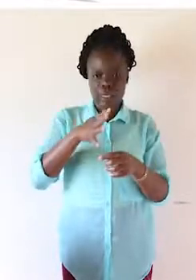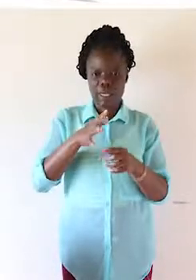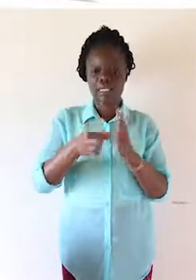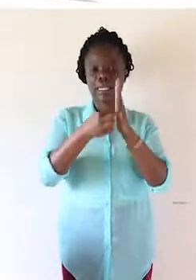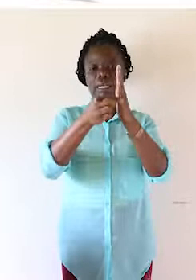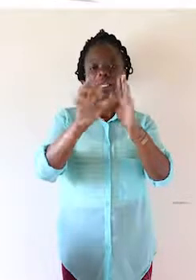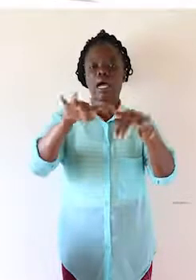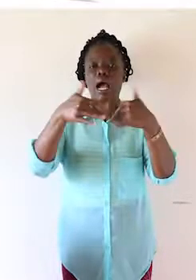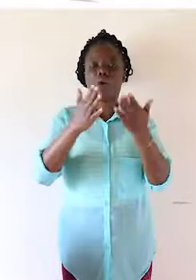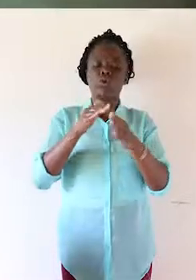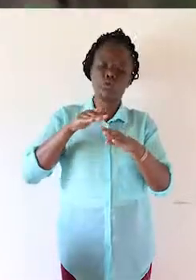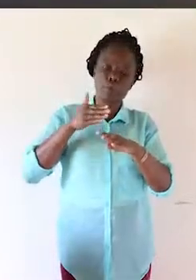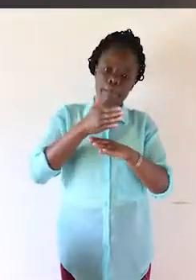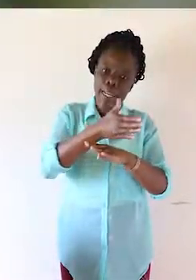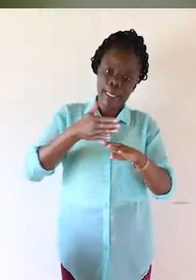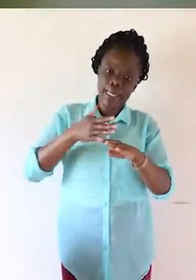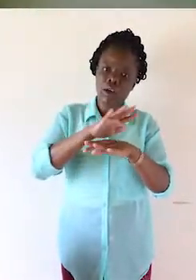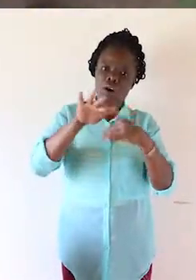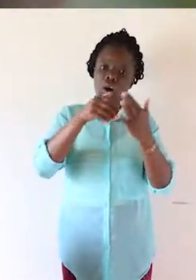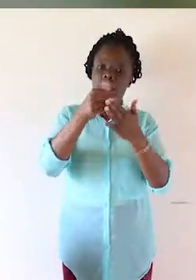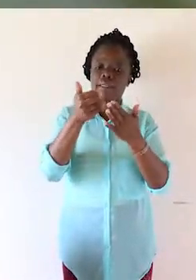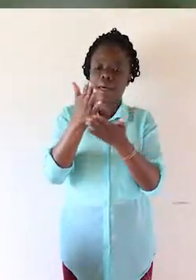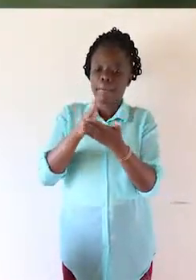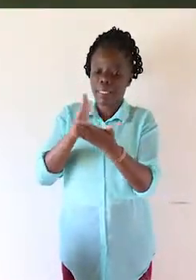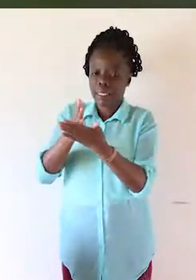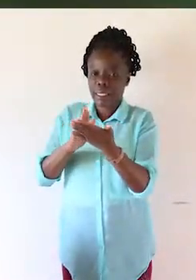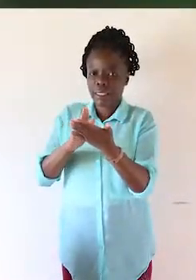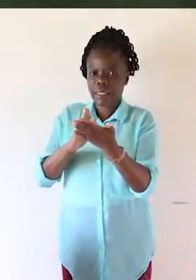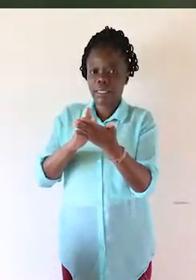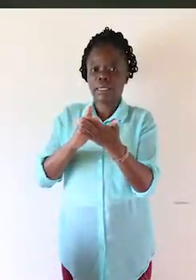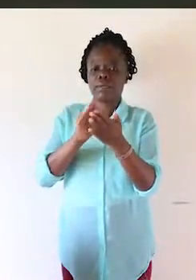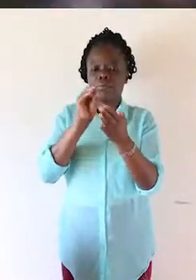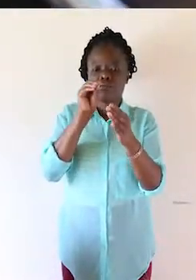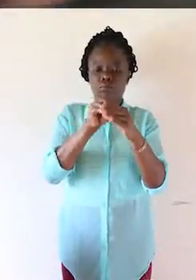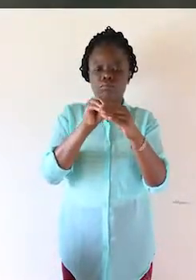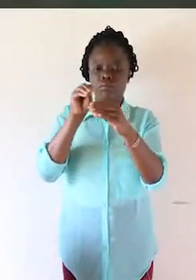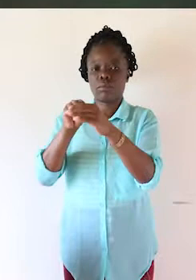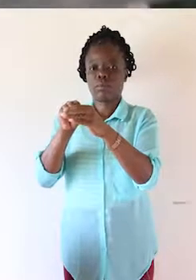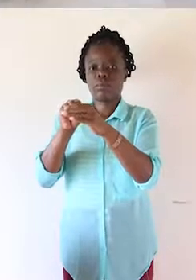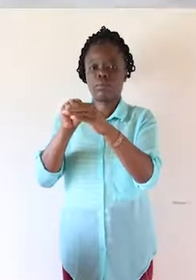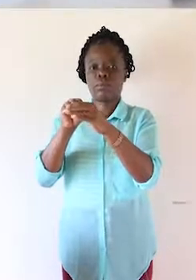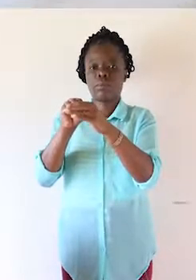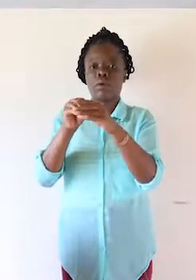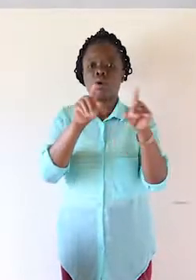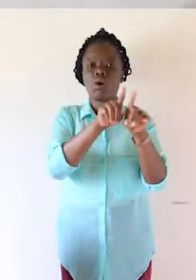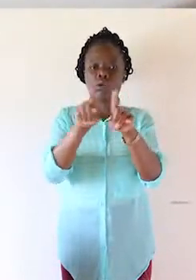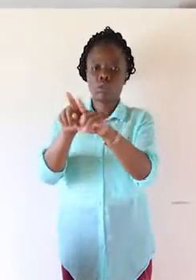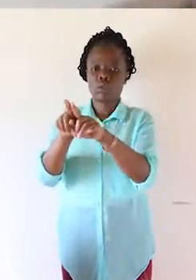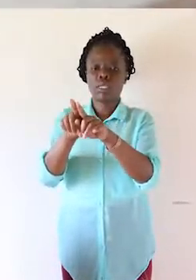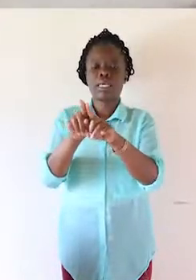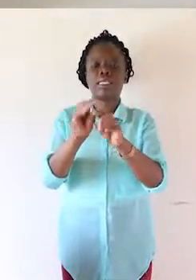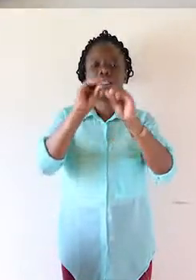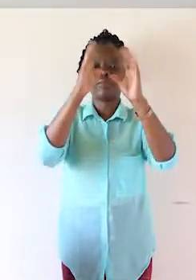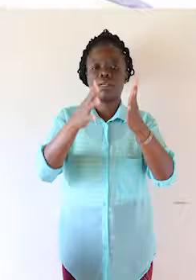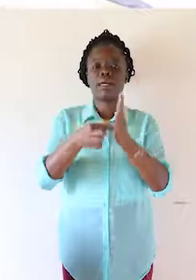is also guided how to plane all the other pieces while fixed on the bench vise.